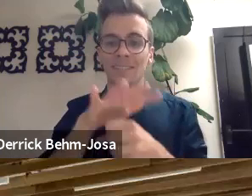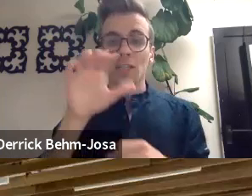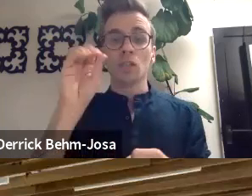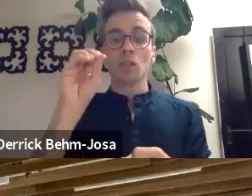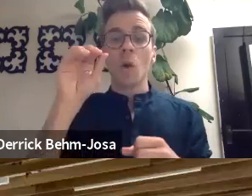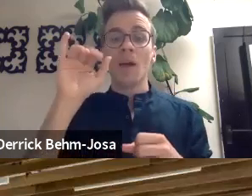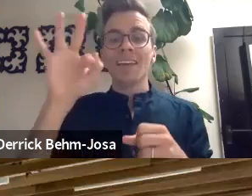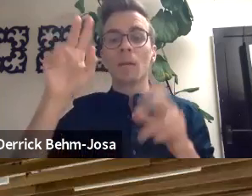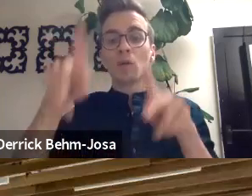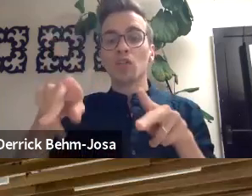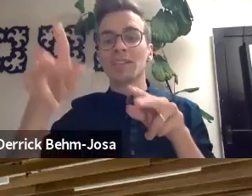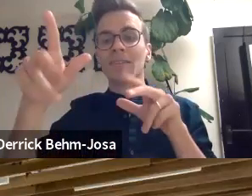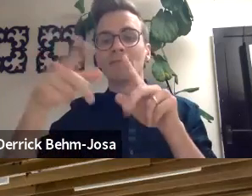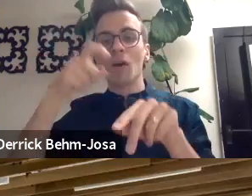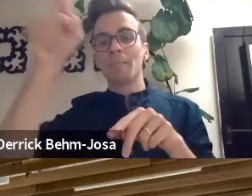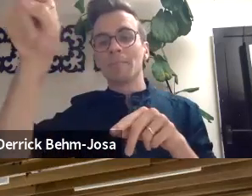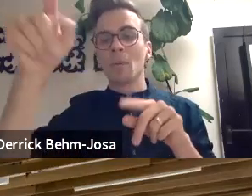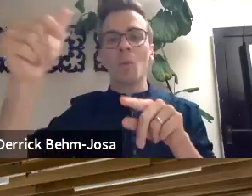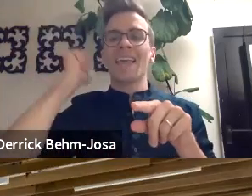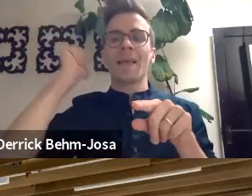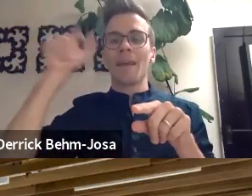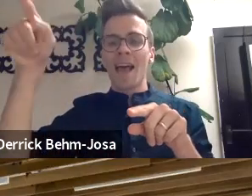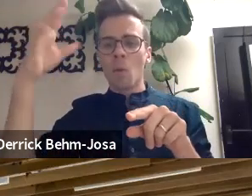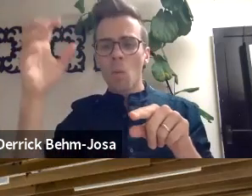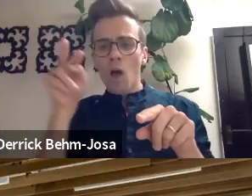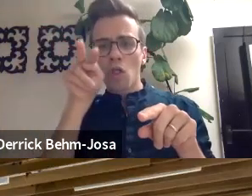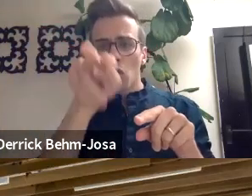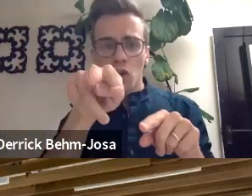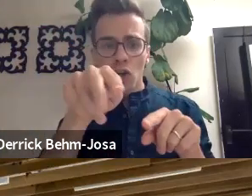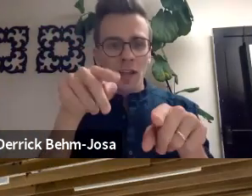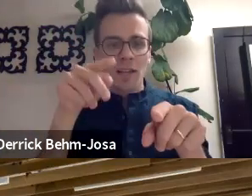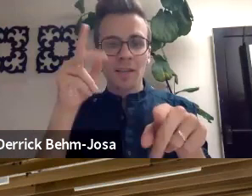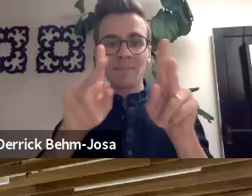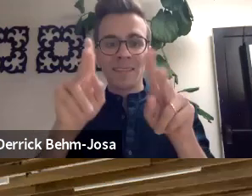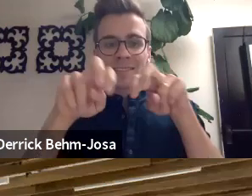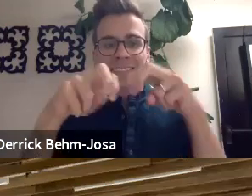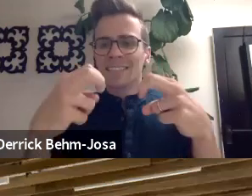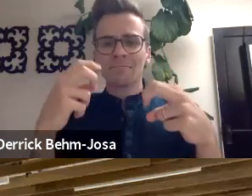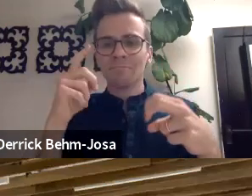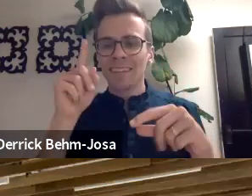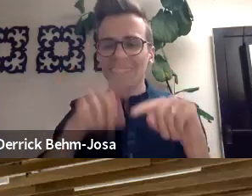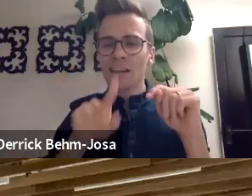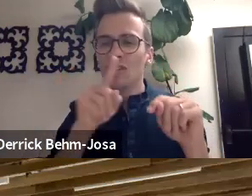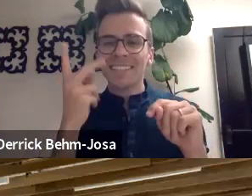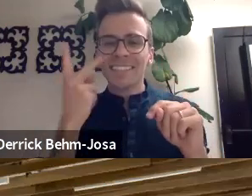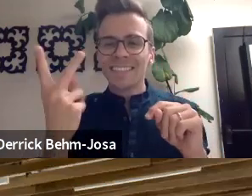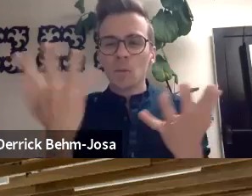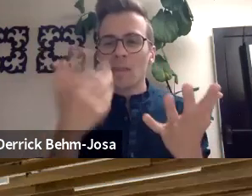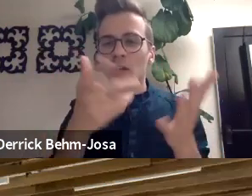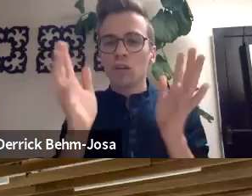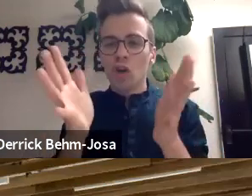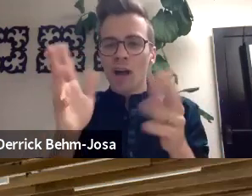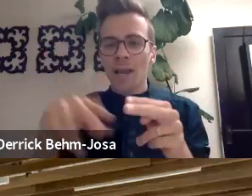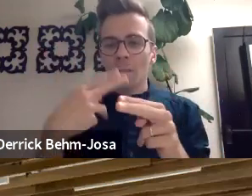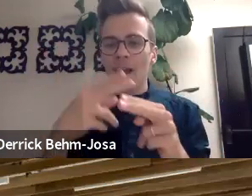will use those little cubicles as private meeting spaces. So if somebody that is walking in from the very back of the room, you would not be able to see